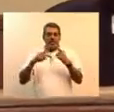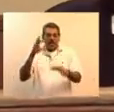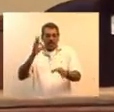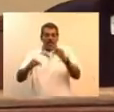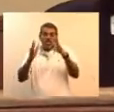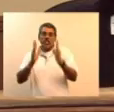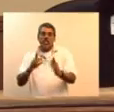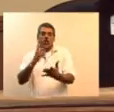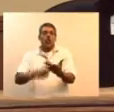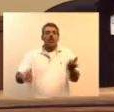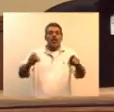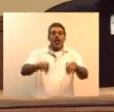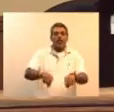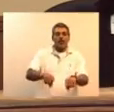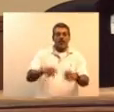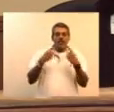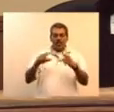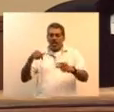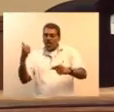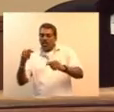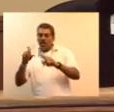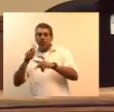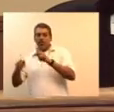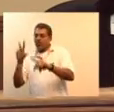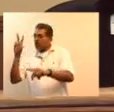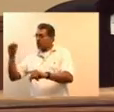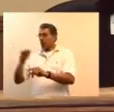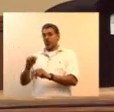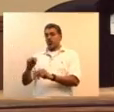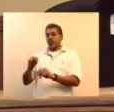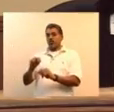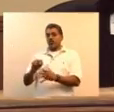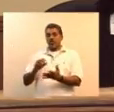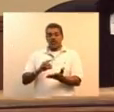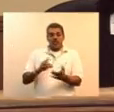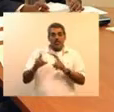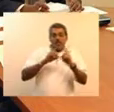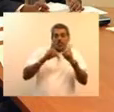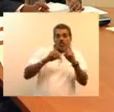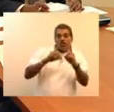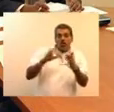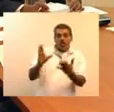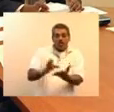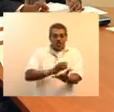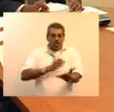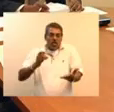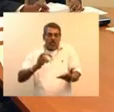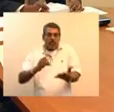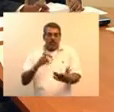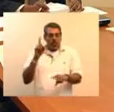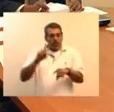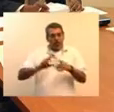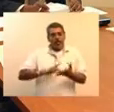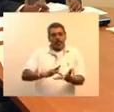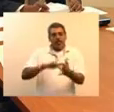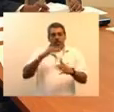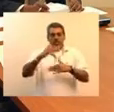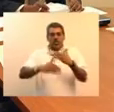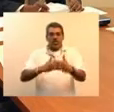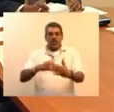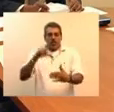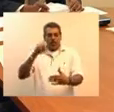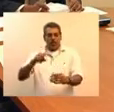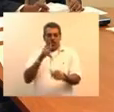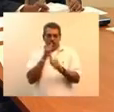conducting the trial of the case or to anyone else. This includes anything discussed in mediation